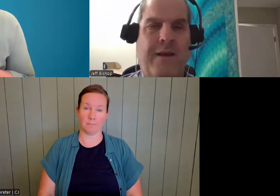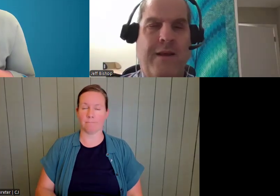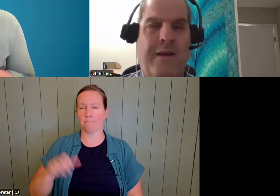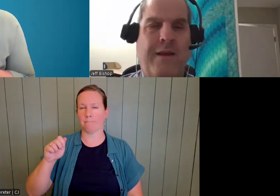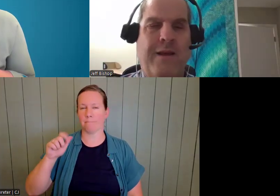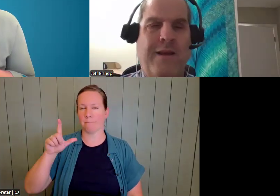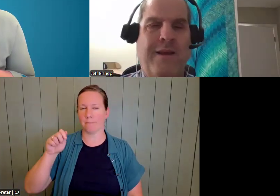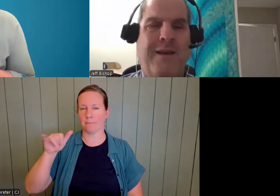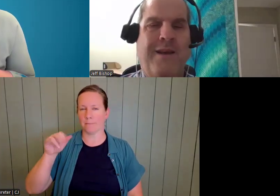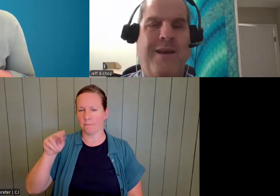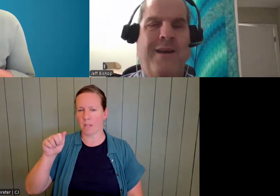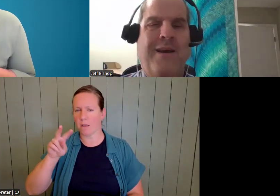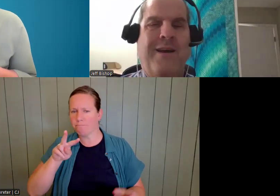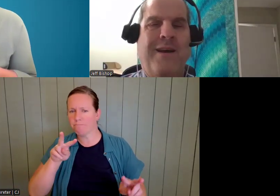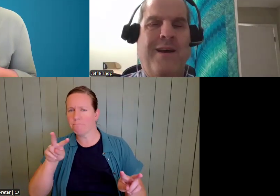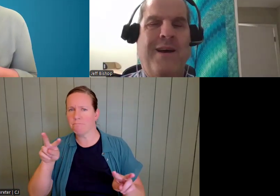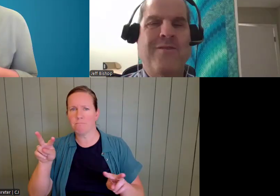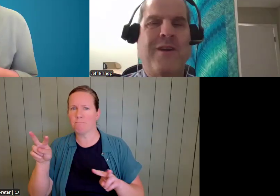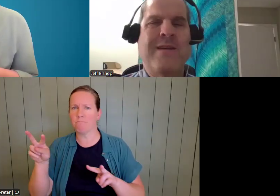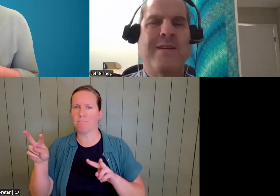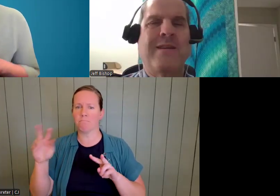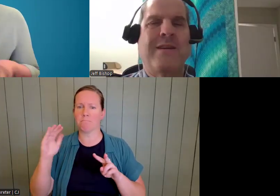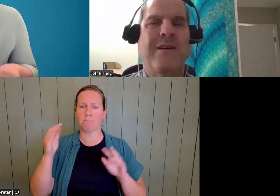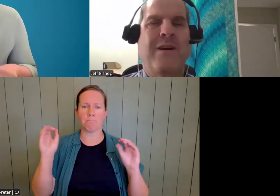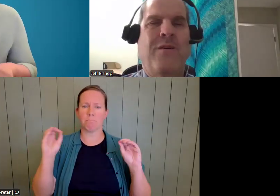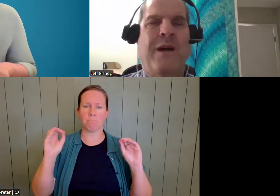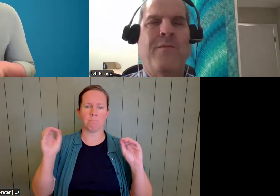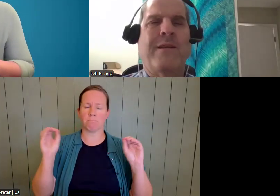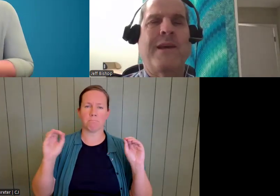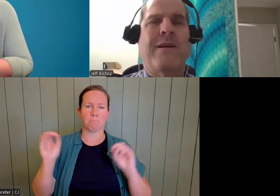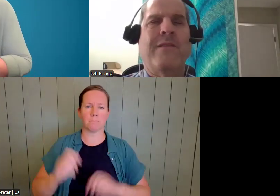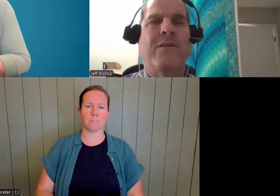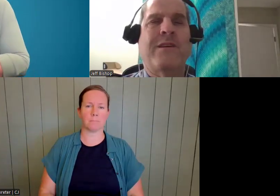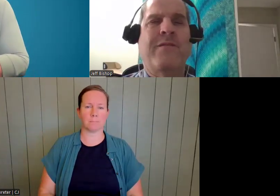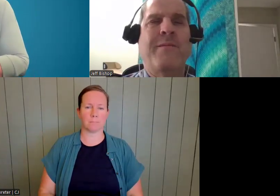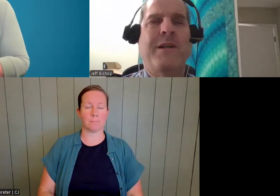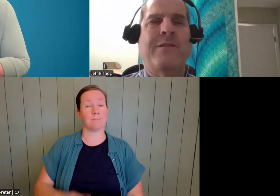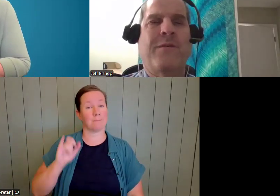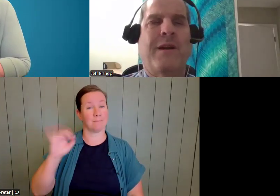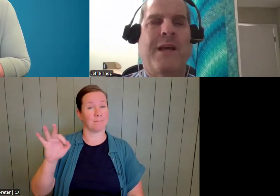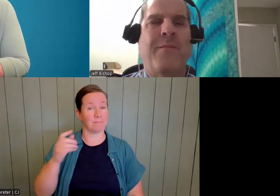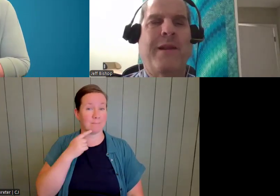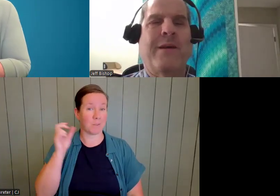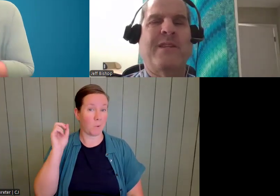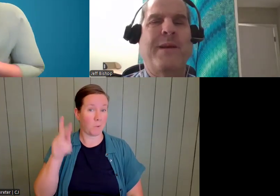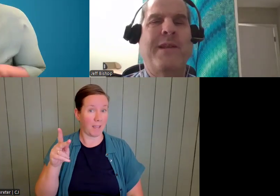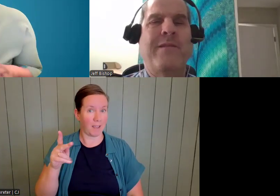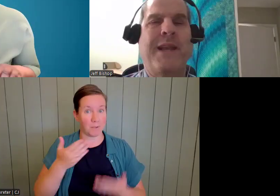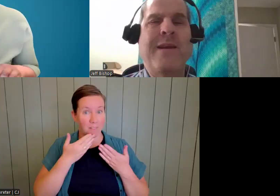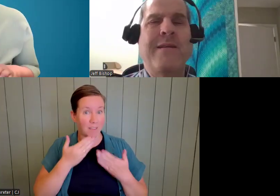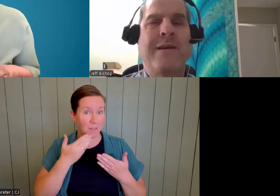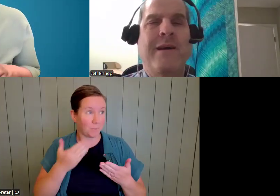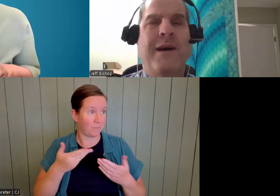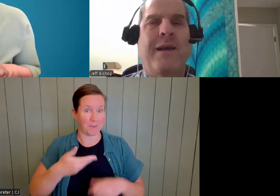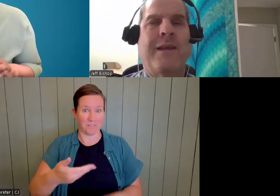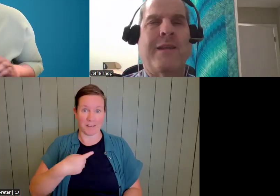I'm not seeing any other hands raised or anything in Okay. the chat. Well, I want to thank all of you so very much for allowing me to come and speak to you